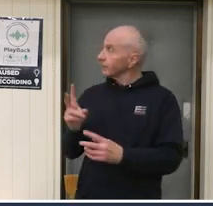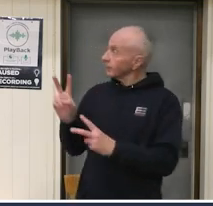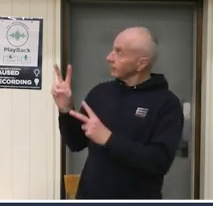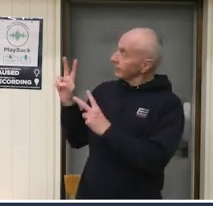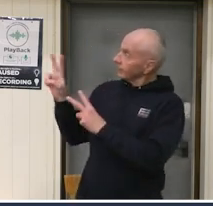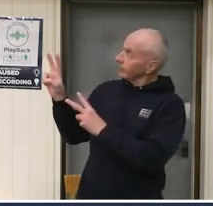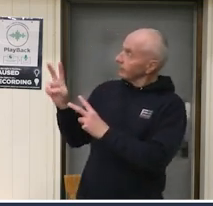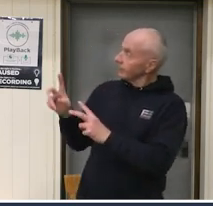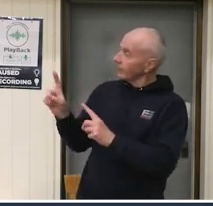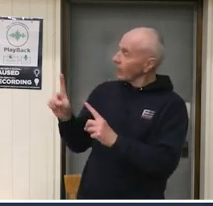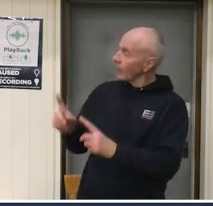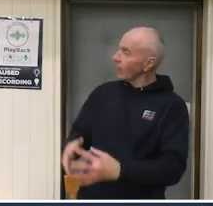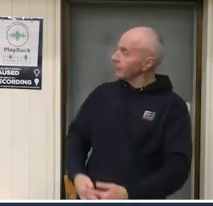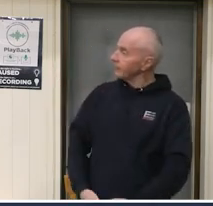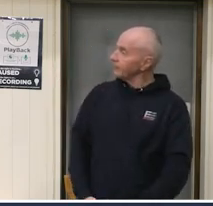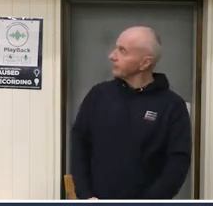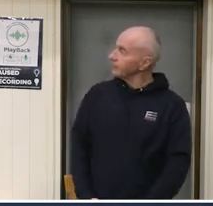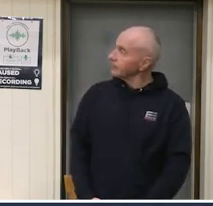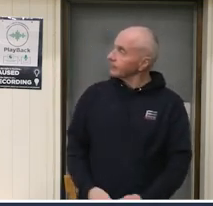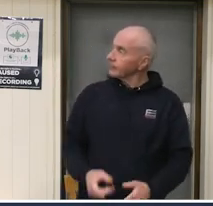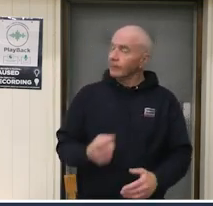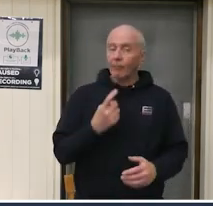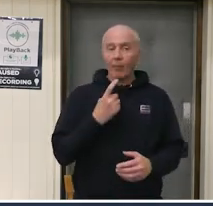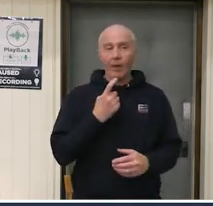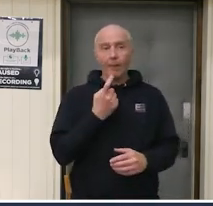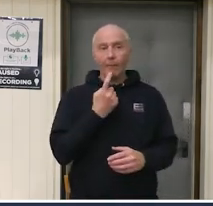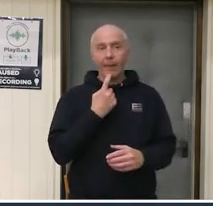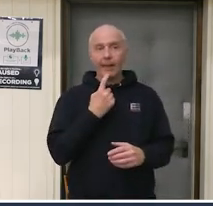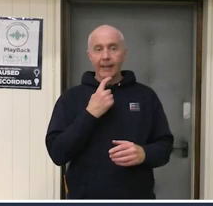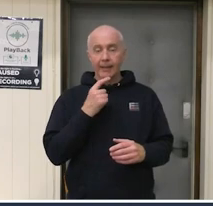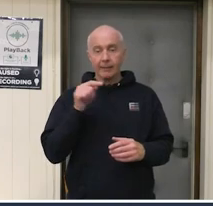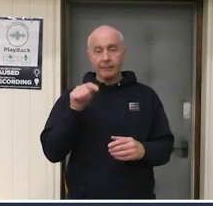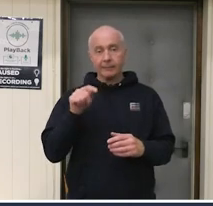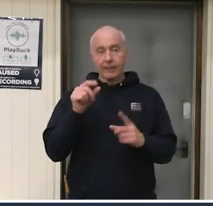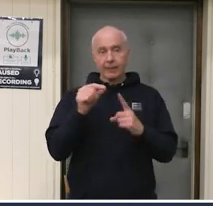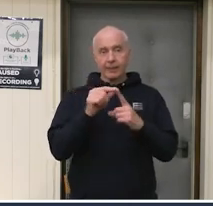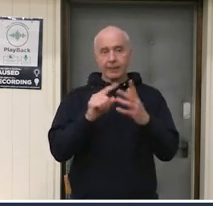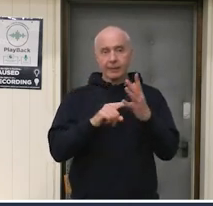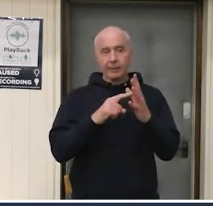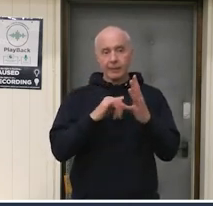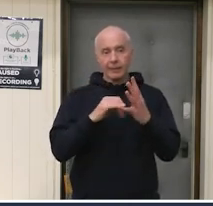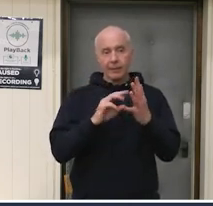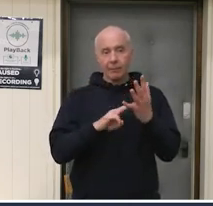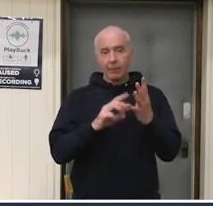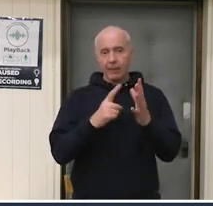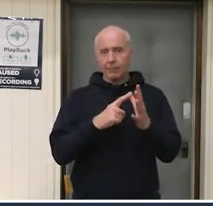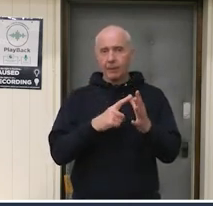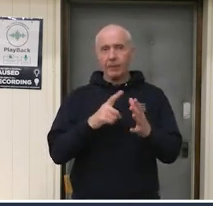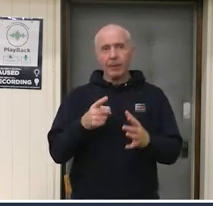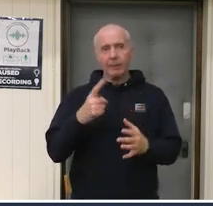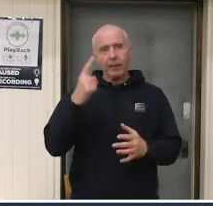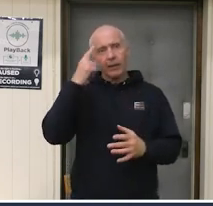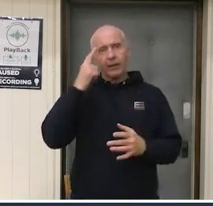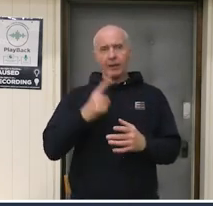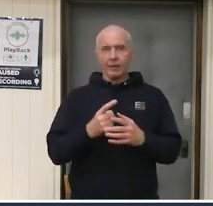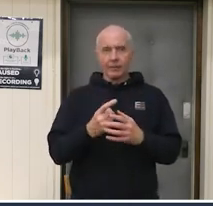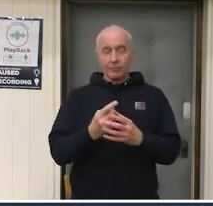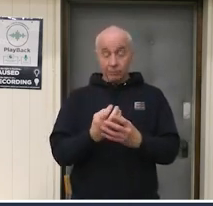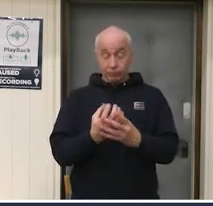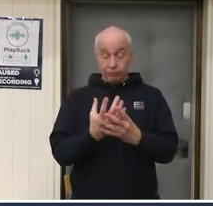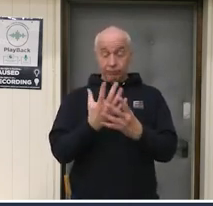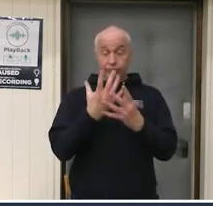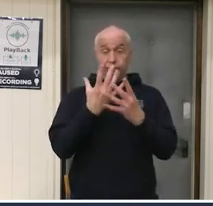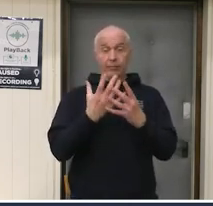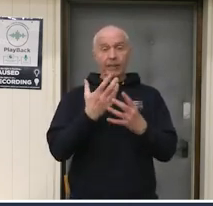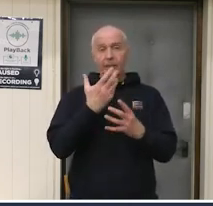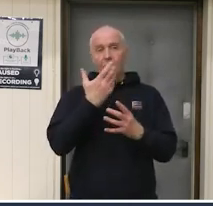is, well, the pinky stuff, well, it's plasma, right? So you might think, oh, this is very glowy. That's the